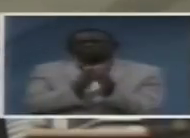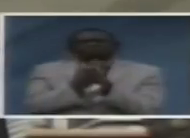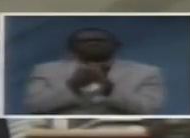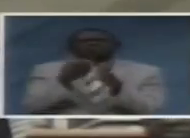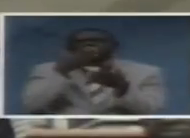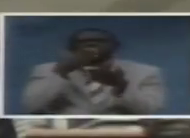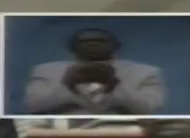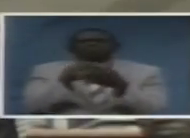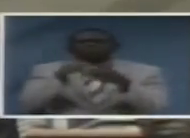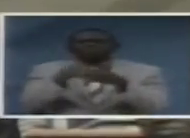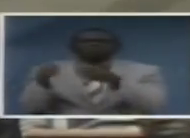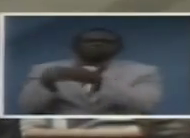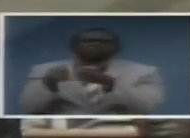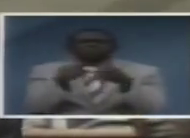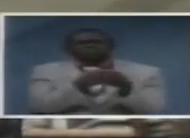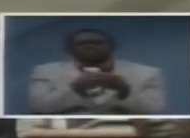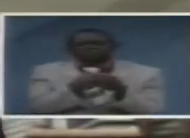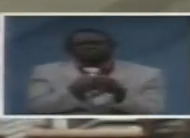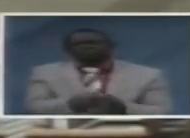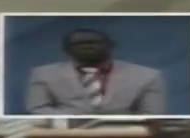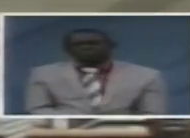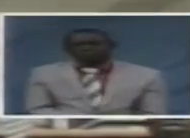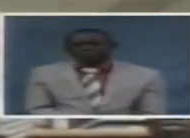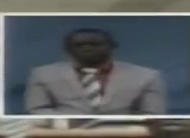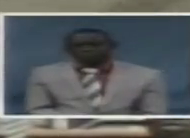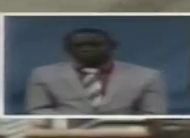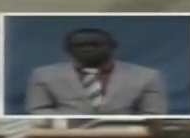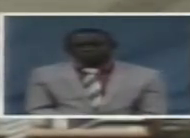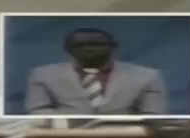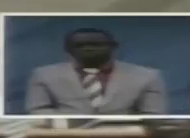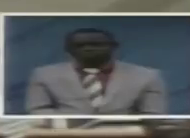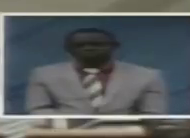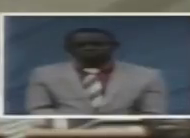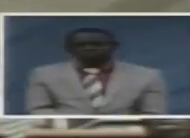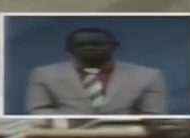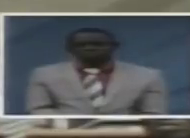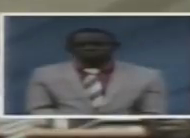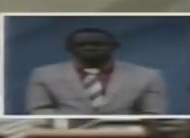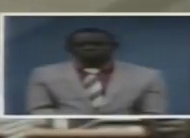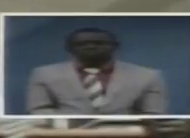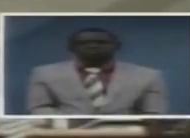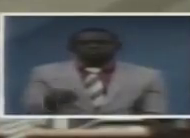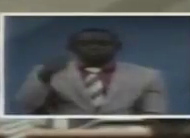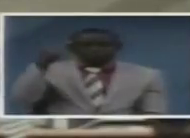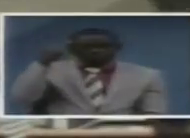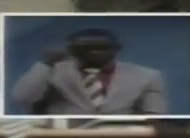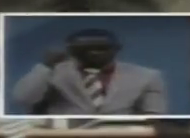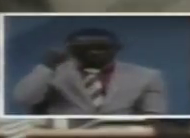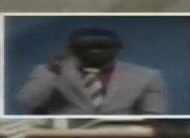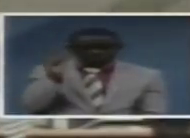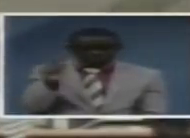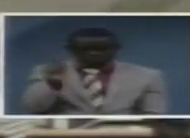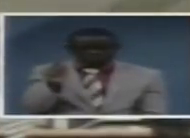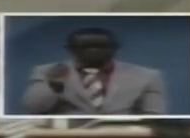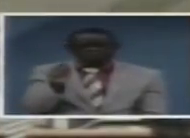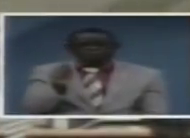quality in the banking sector. Mr. Speaker, government has successfully